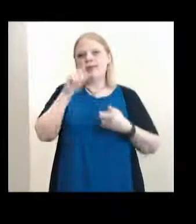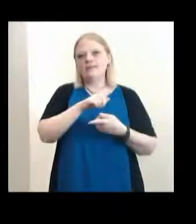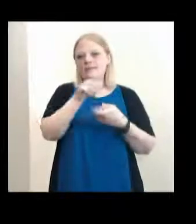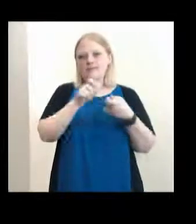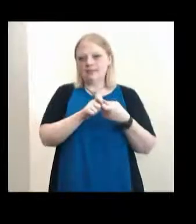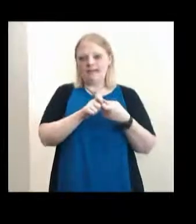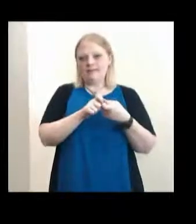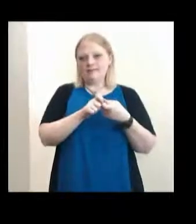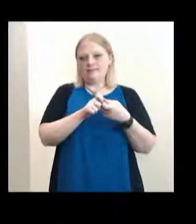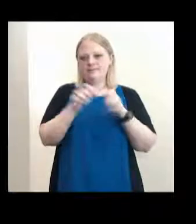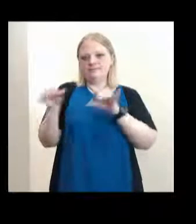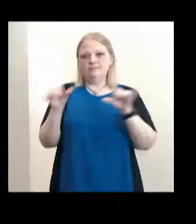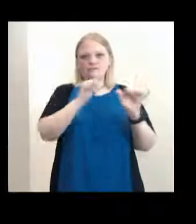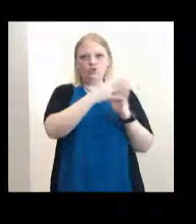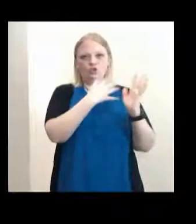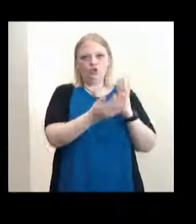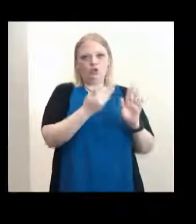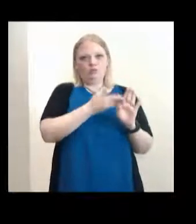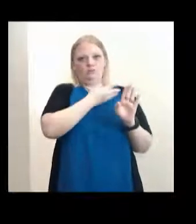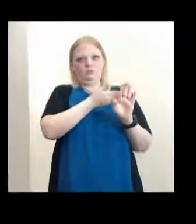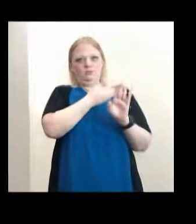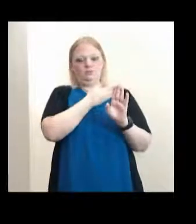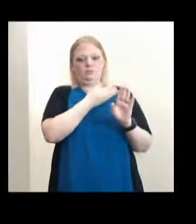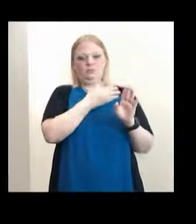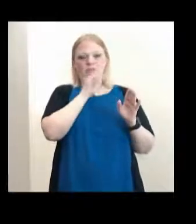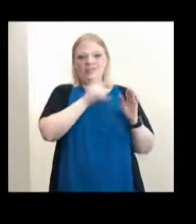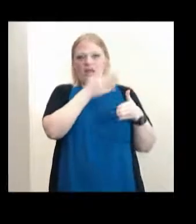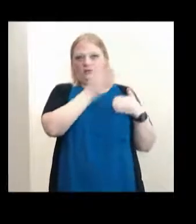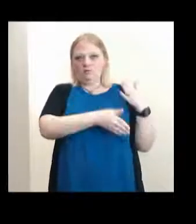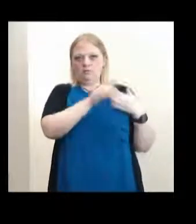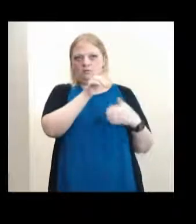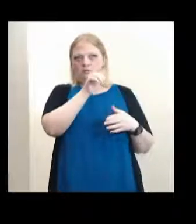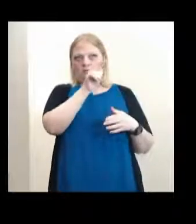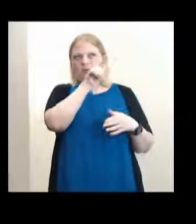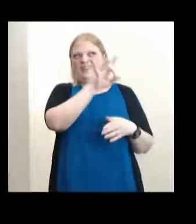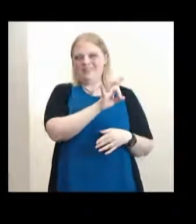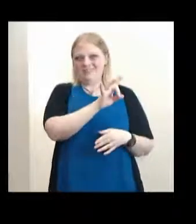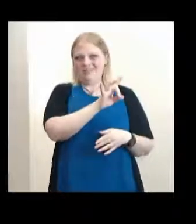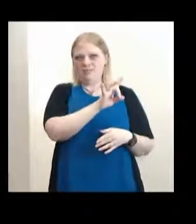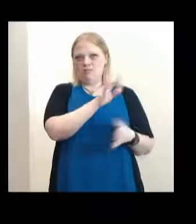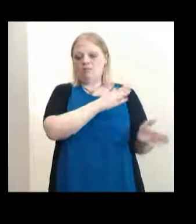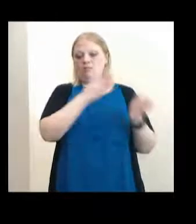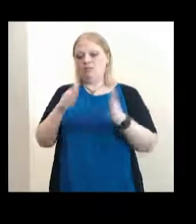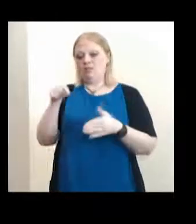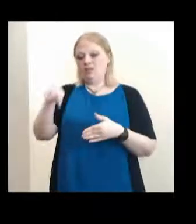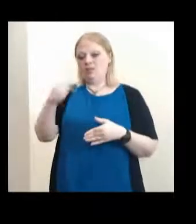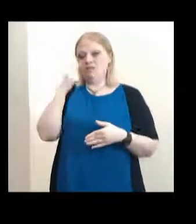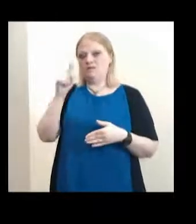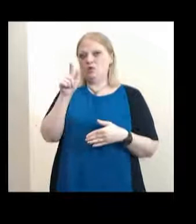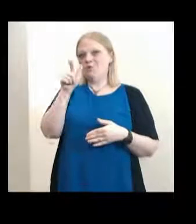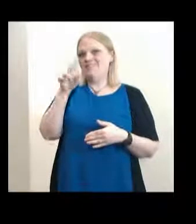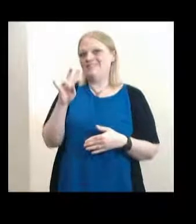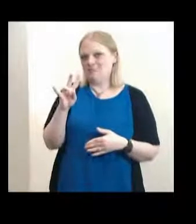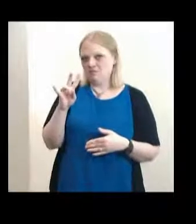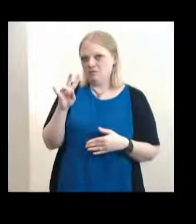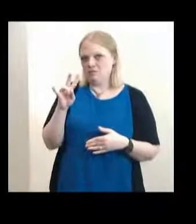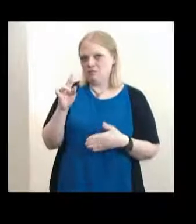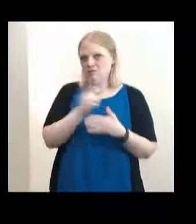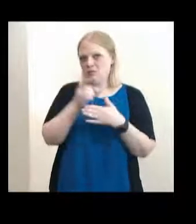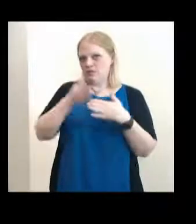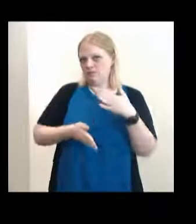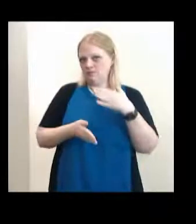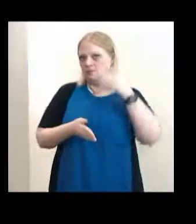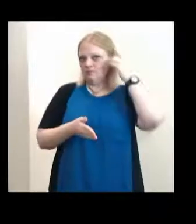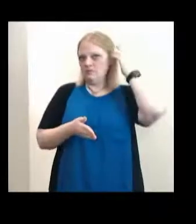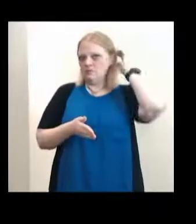in the chart before, because that was for the date ending of March 28th, but this is for March 27th. For the week ending,